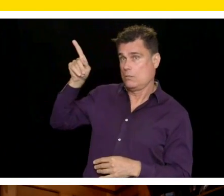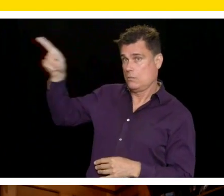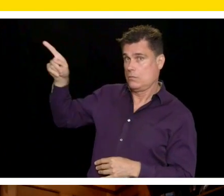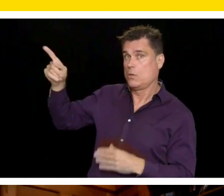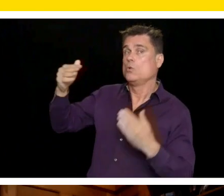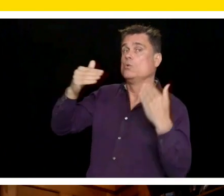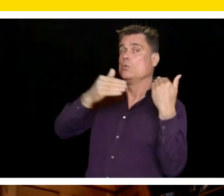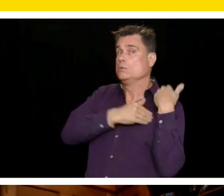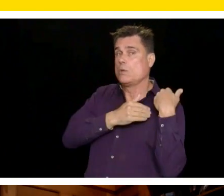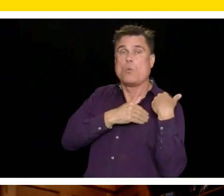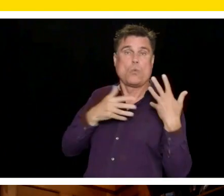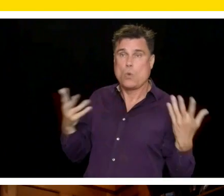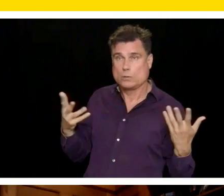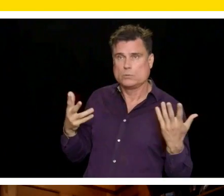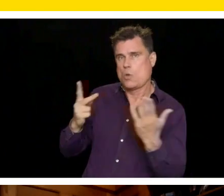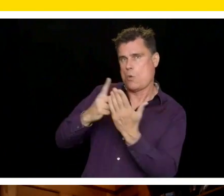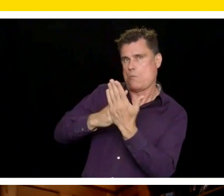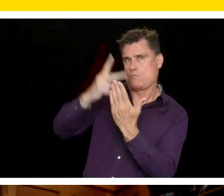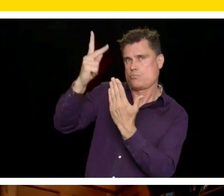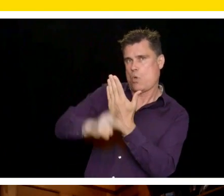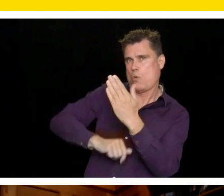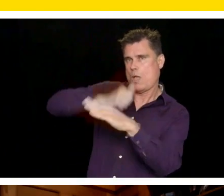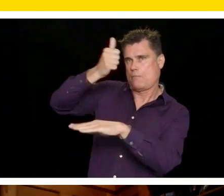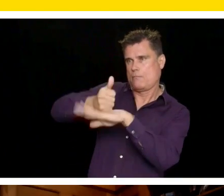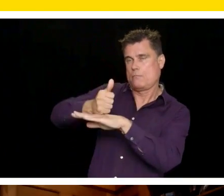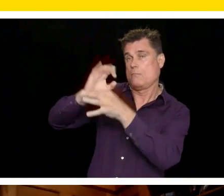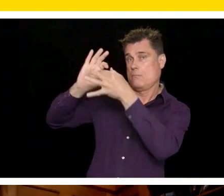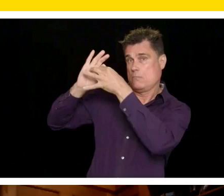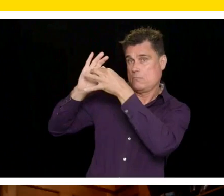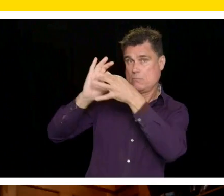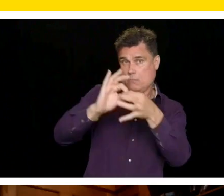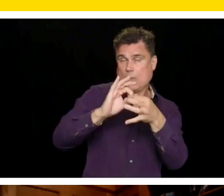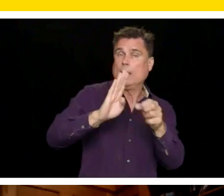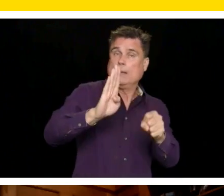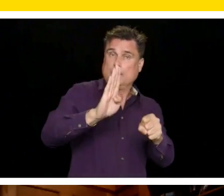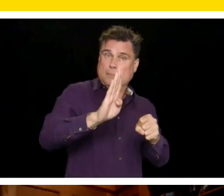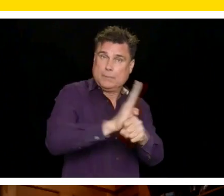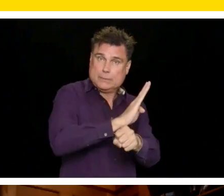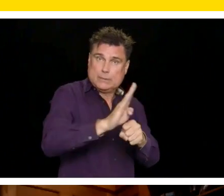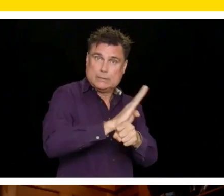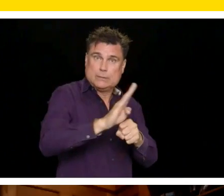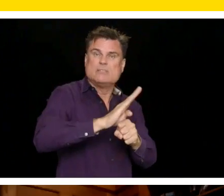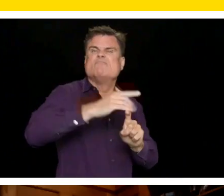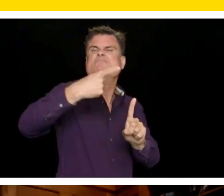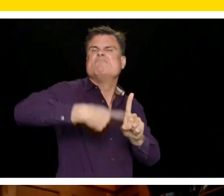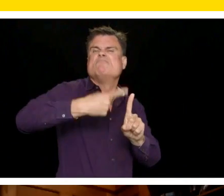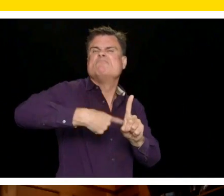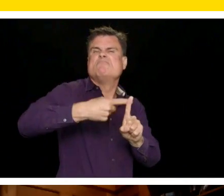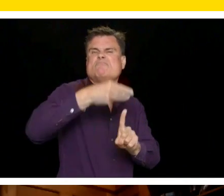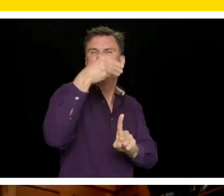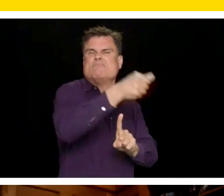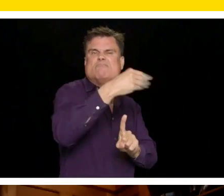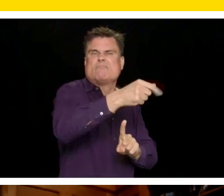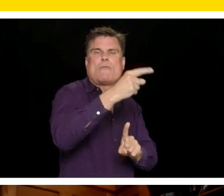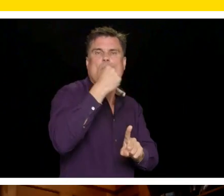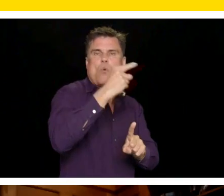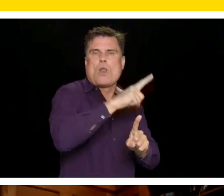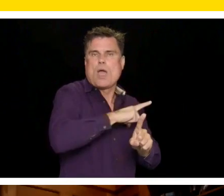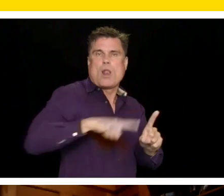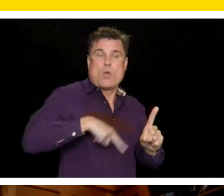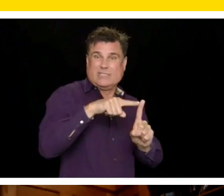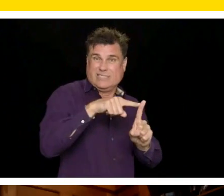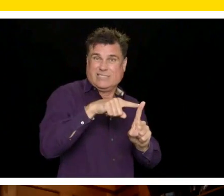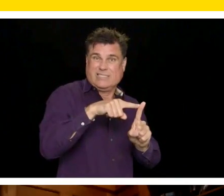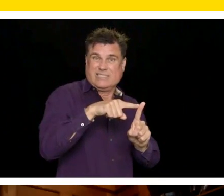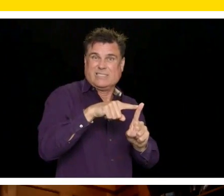rental assistance. And so they are the ones to decide on all the parameters around it. In terms of the ability to